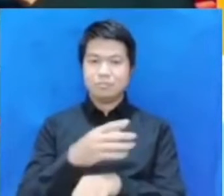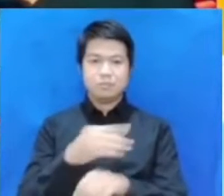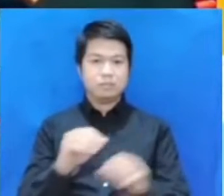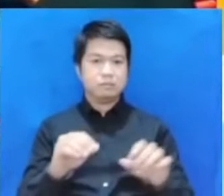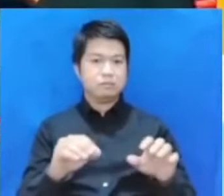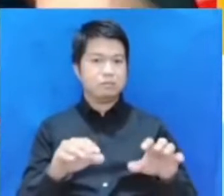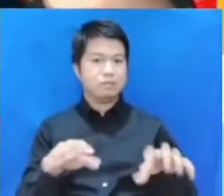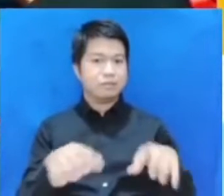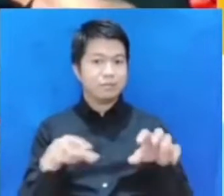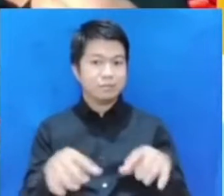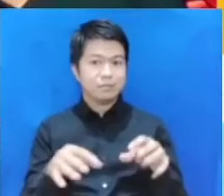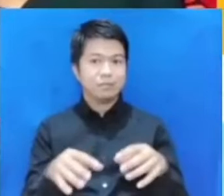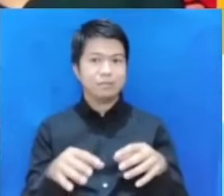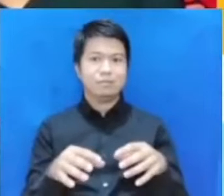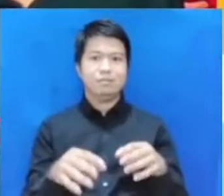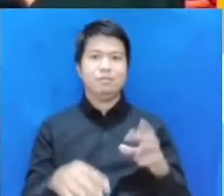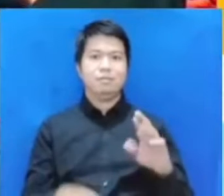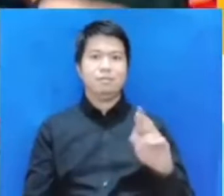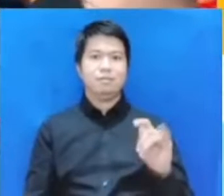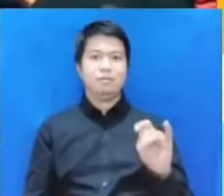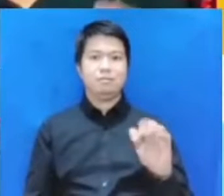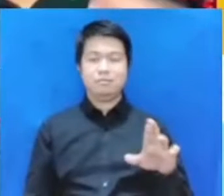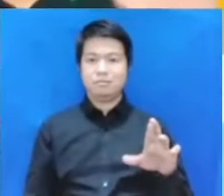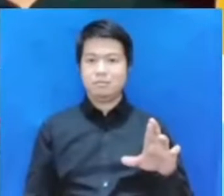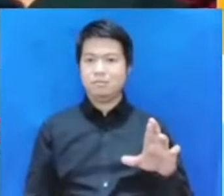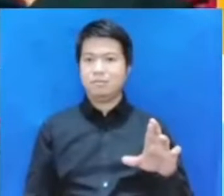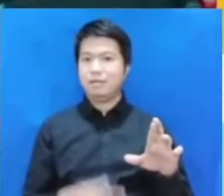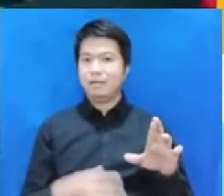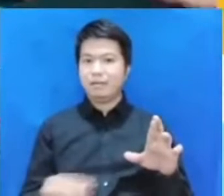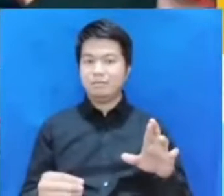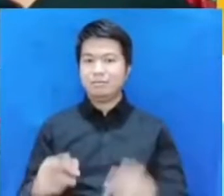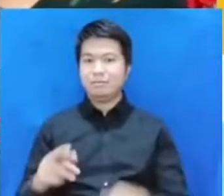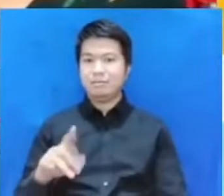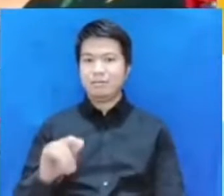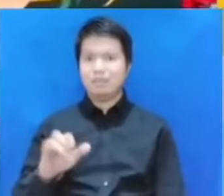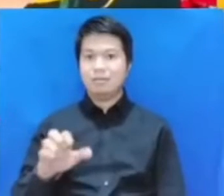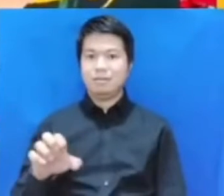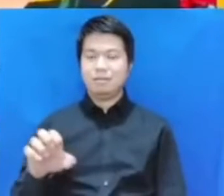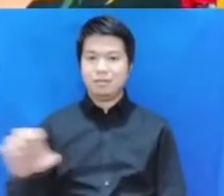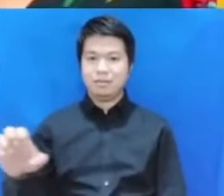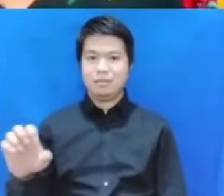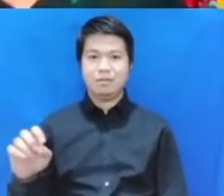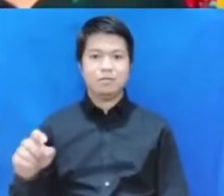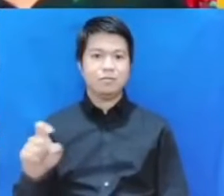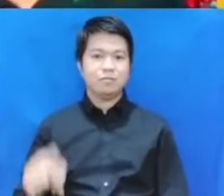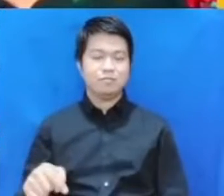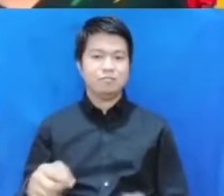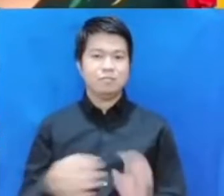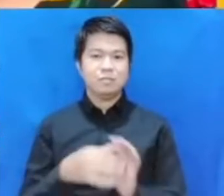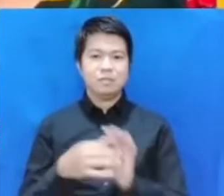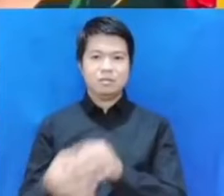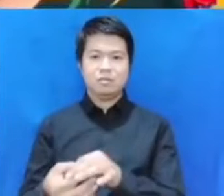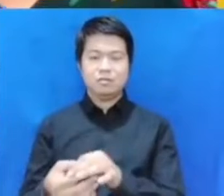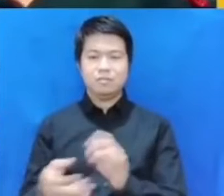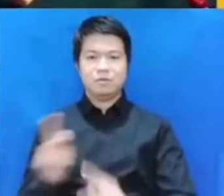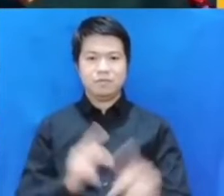the ratee should undertake in relation to performance assessment of our